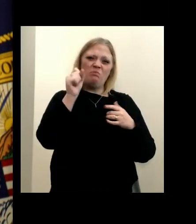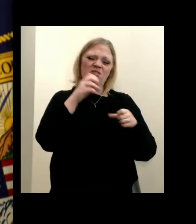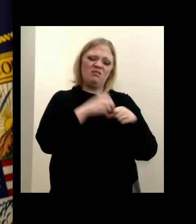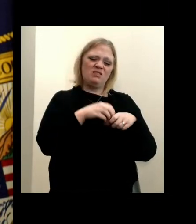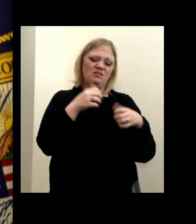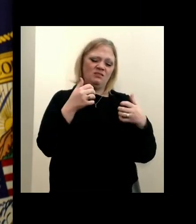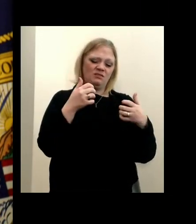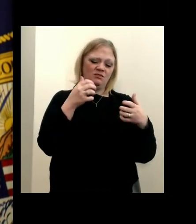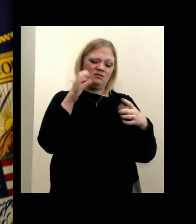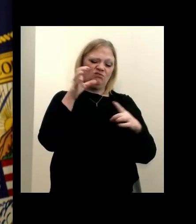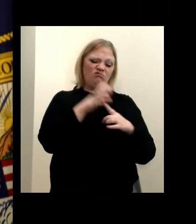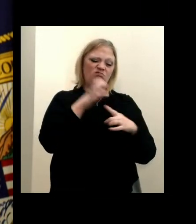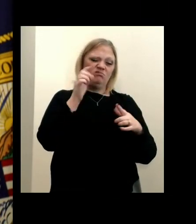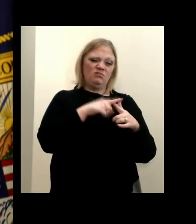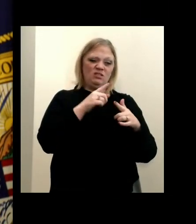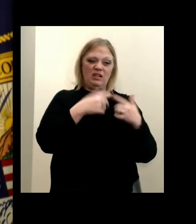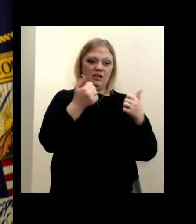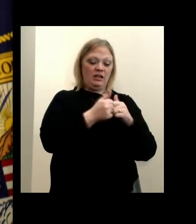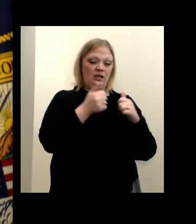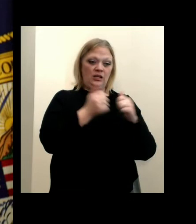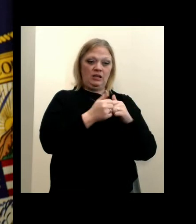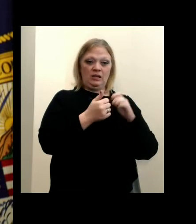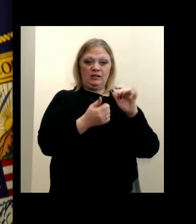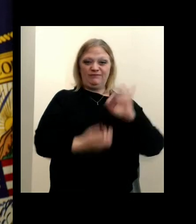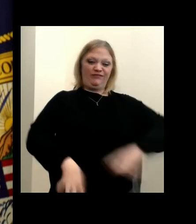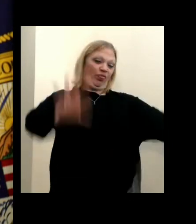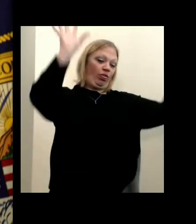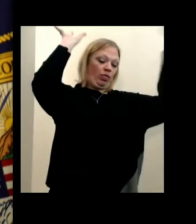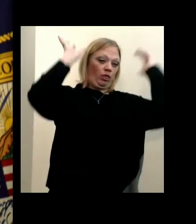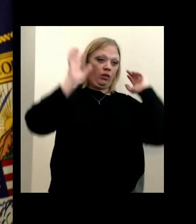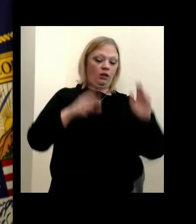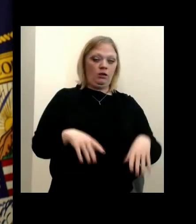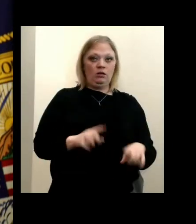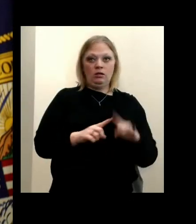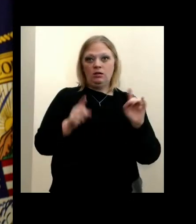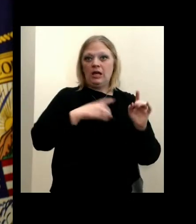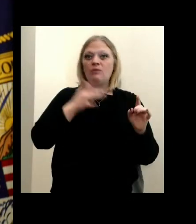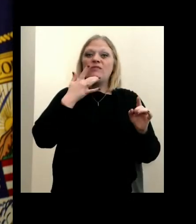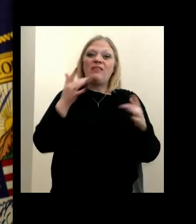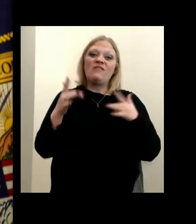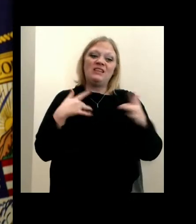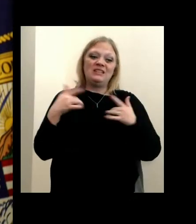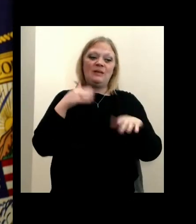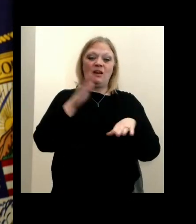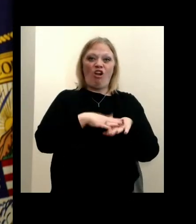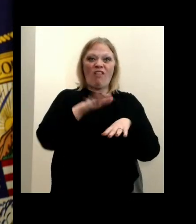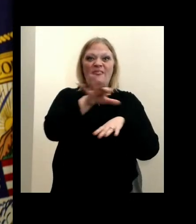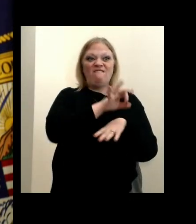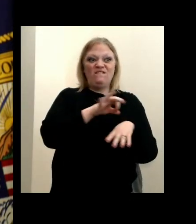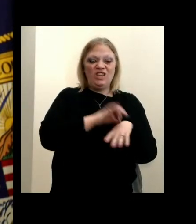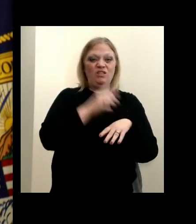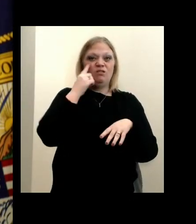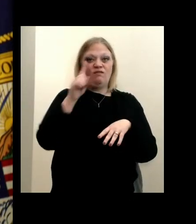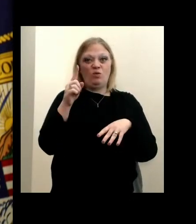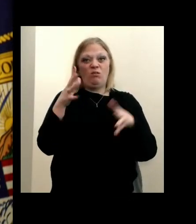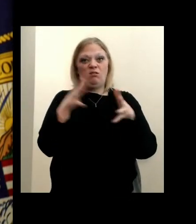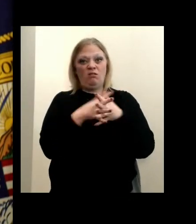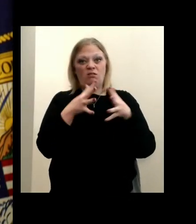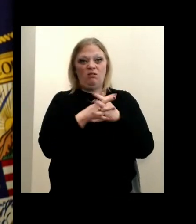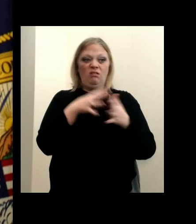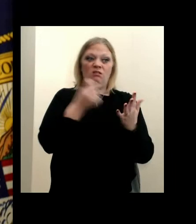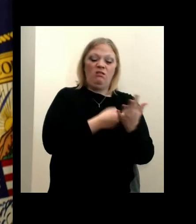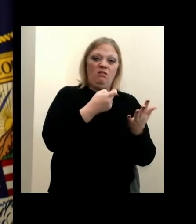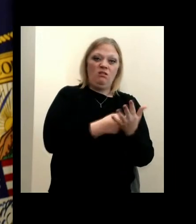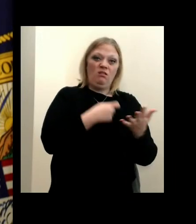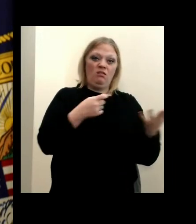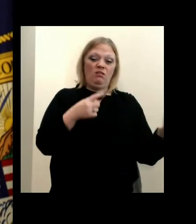game we realized was out of hand. But I'd rather have the excitement level on the field with regards to the Bills or the Sabres because